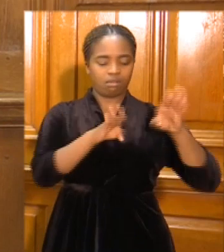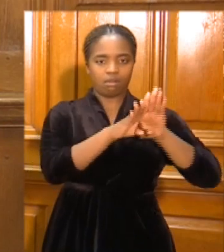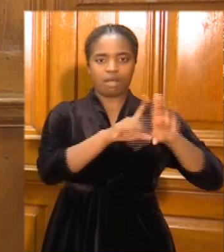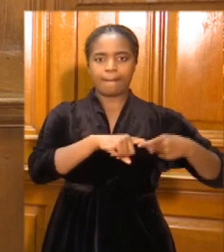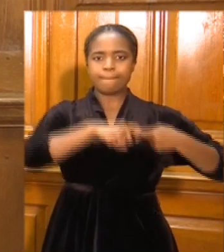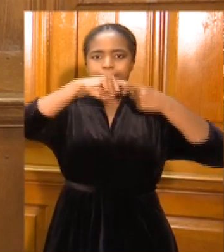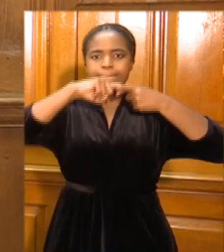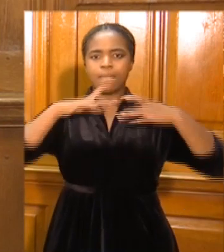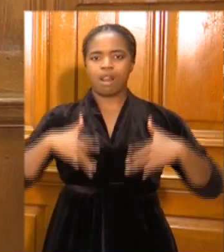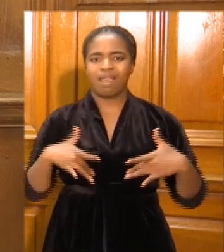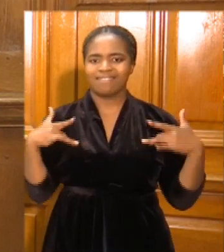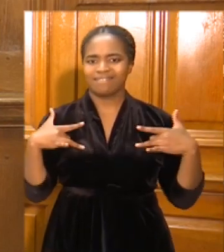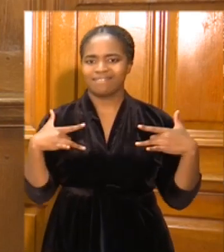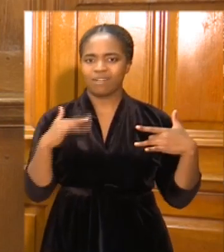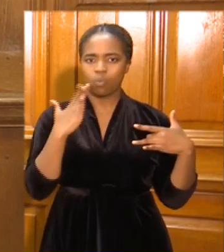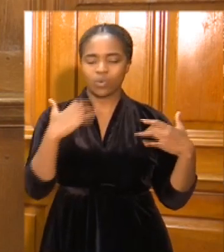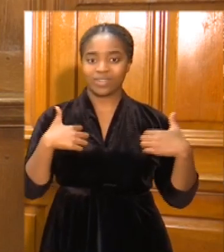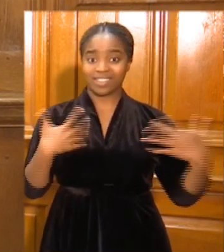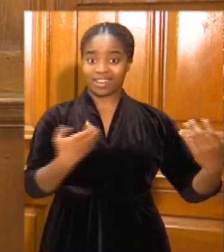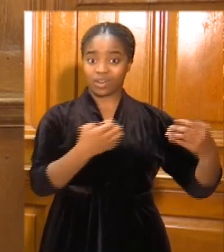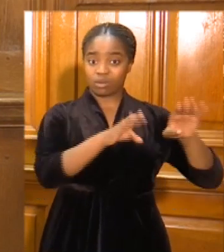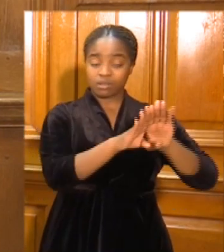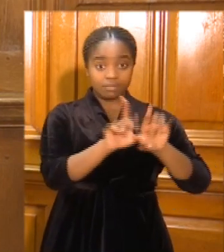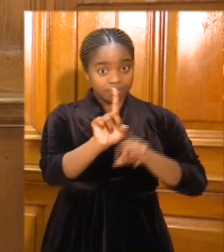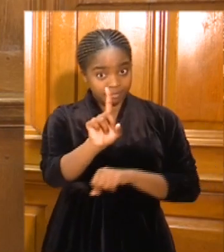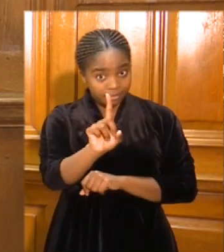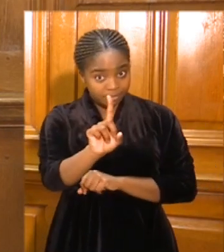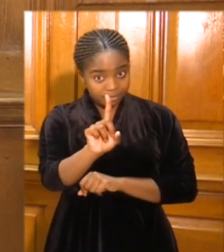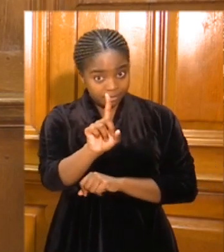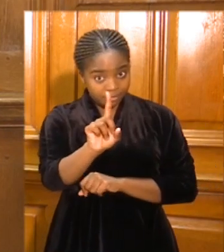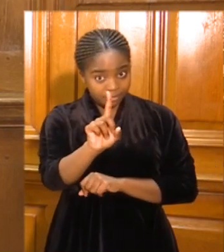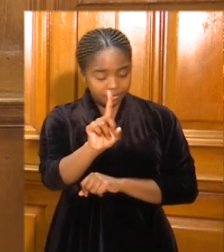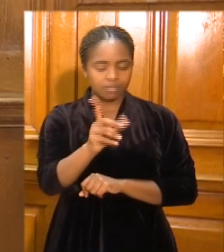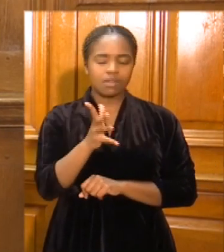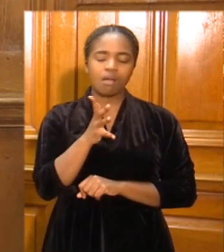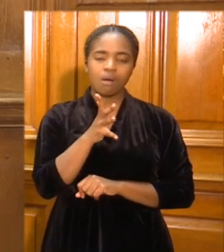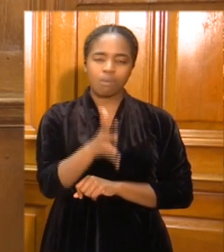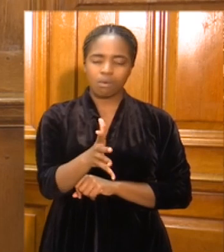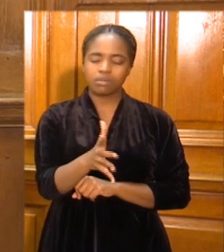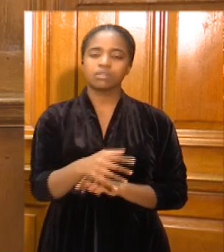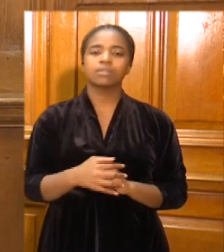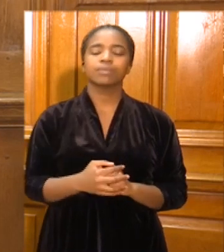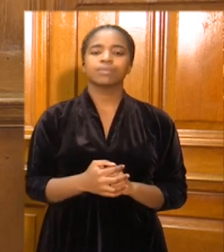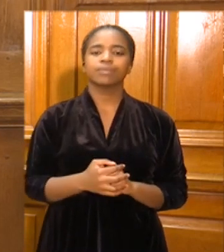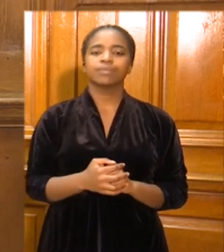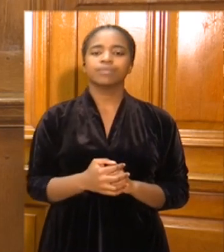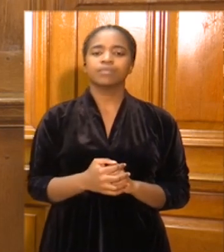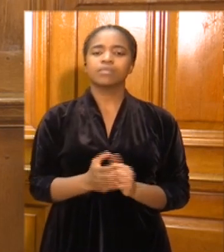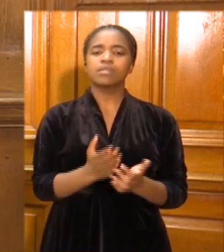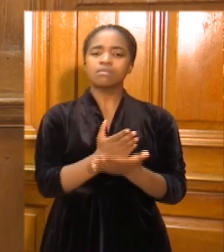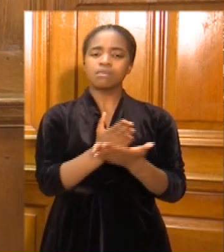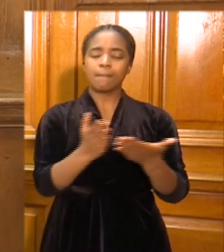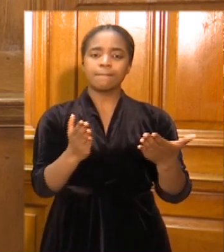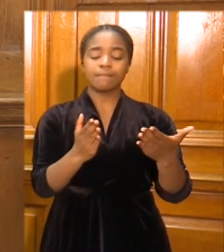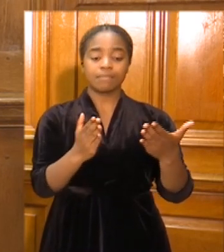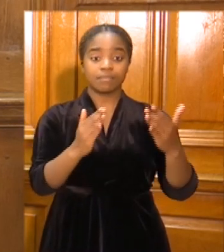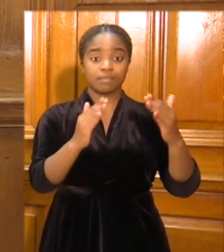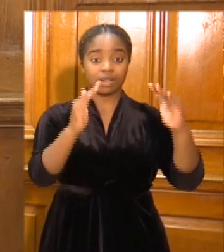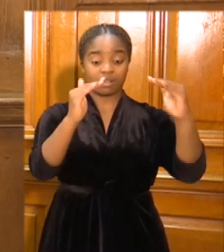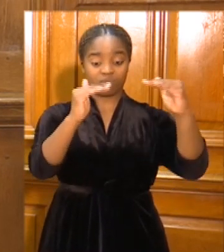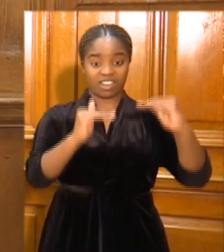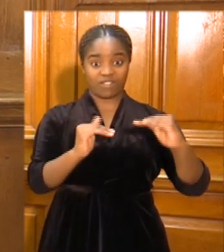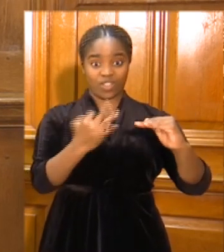the lockdown began. However, I want to emphasize that the easing of some restrictions does not mean